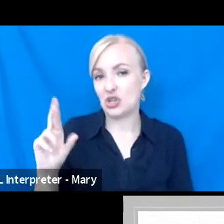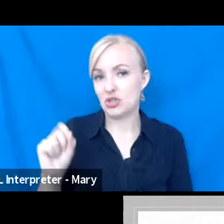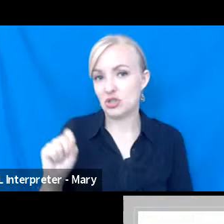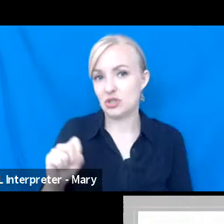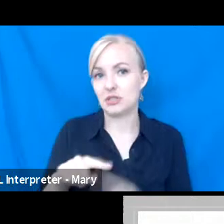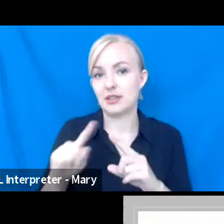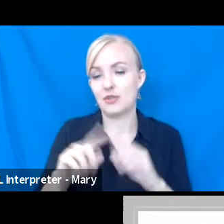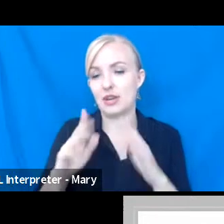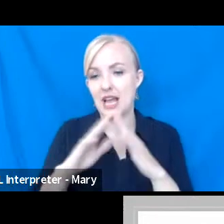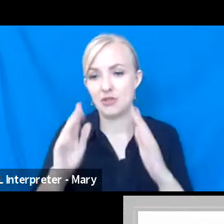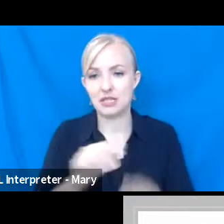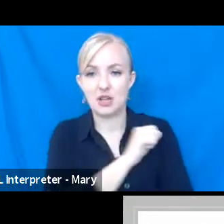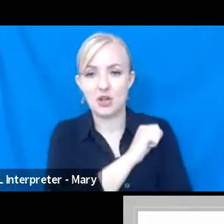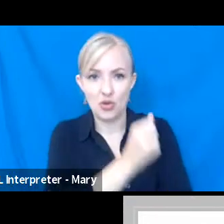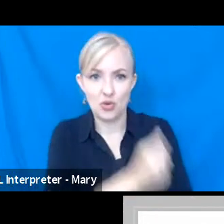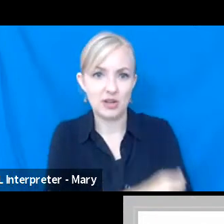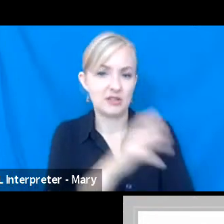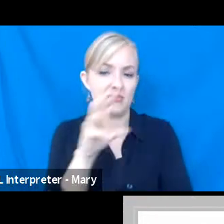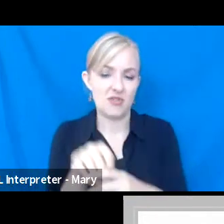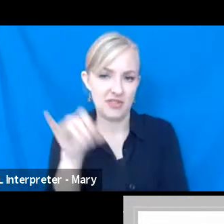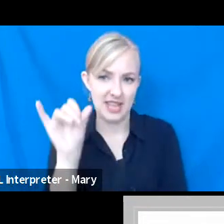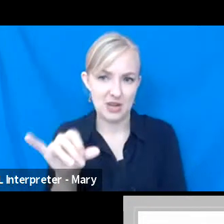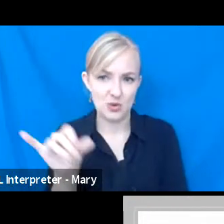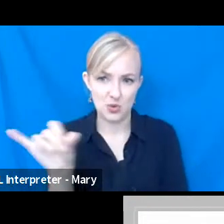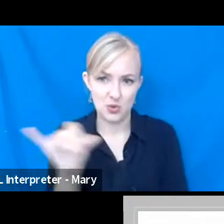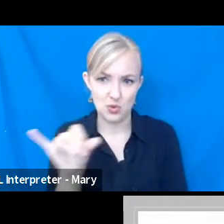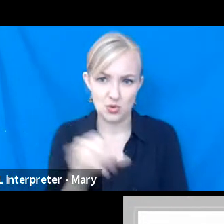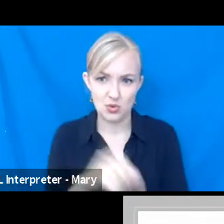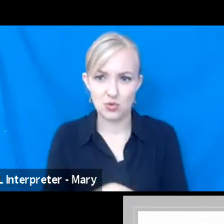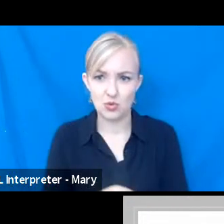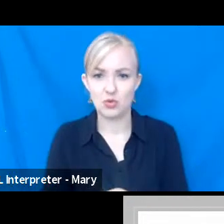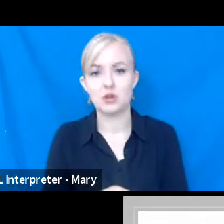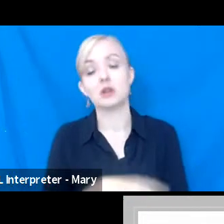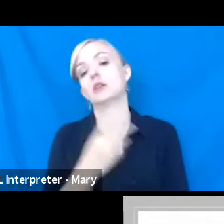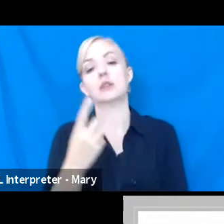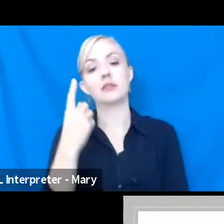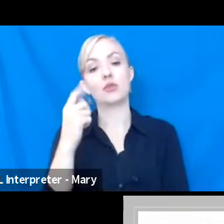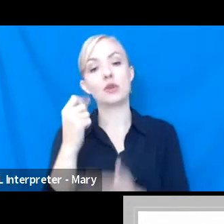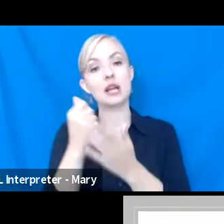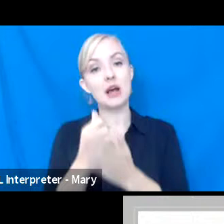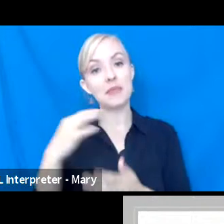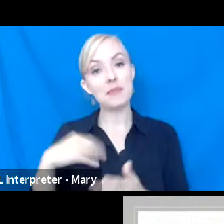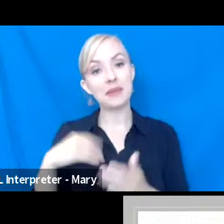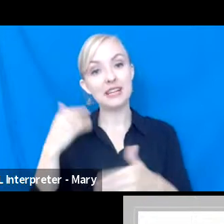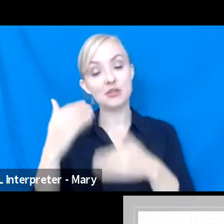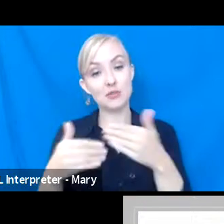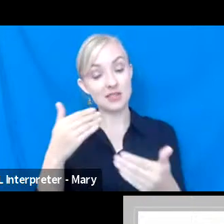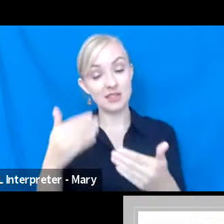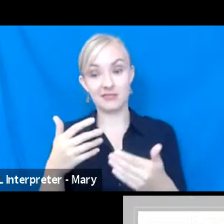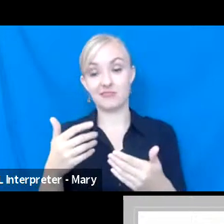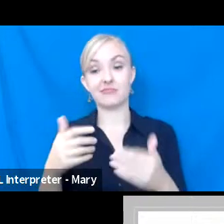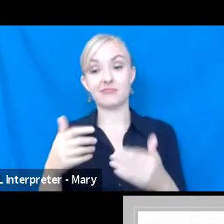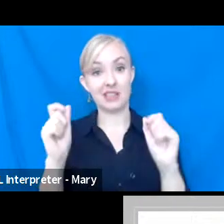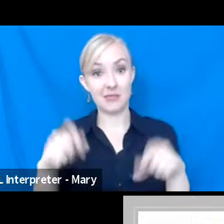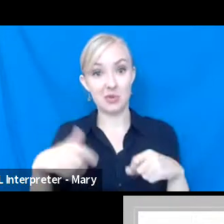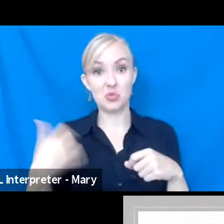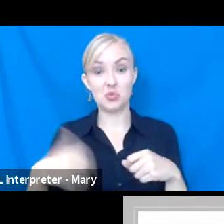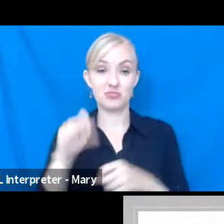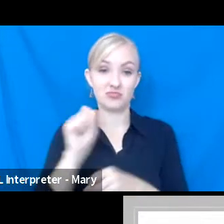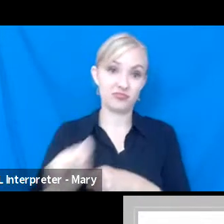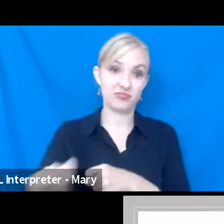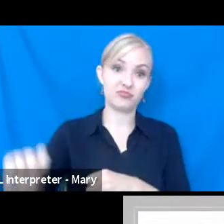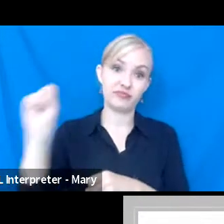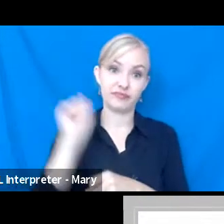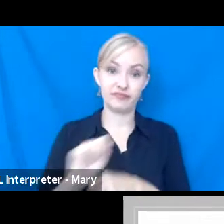housing authorities are very involved in this as well. To help, the application process can be taxing